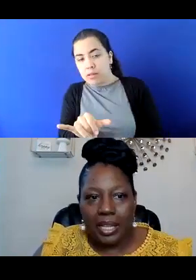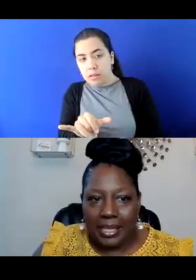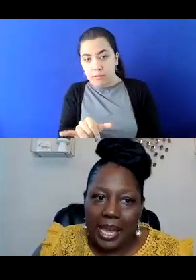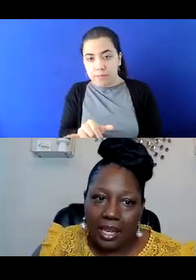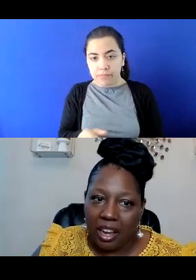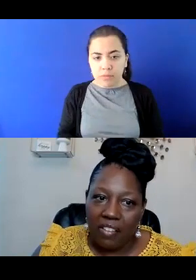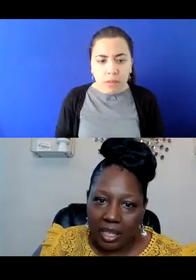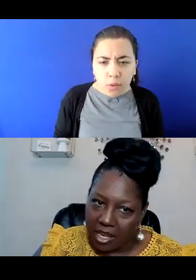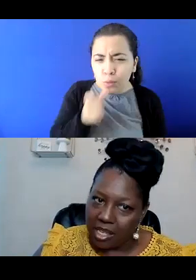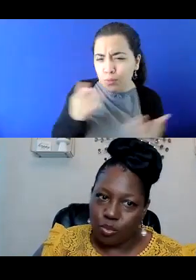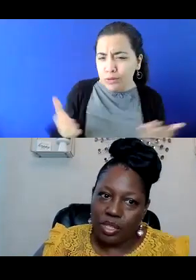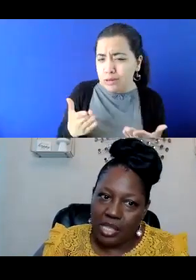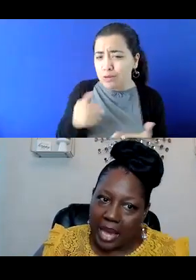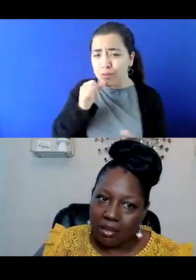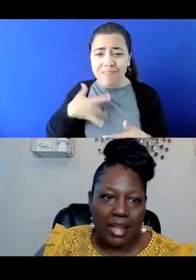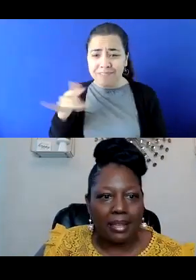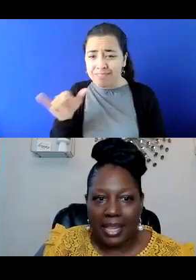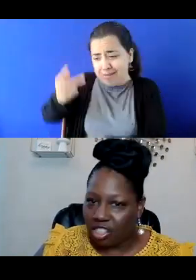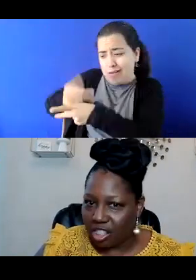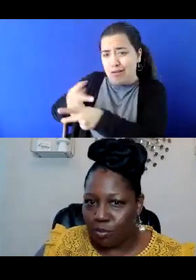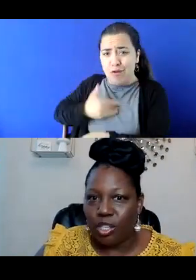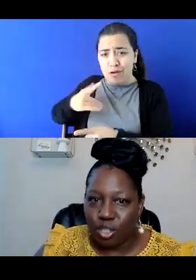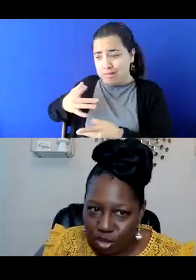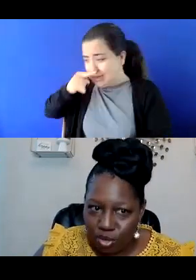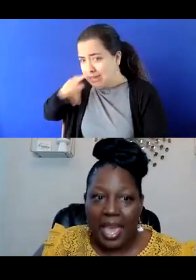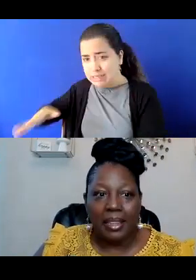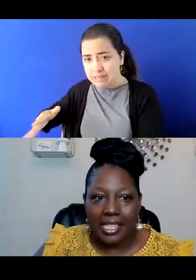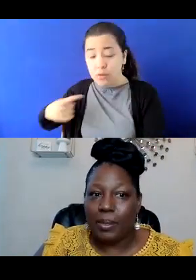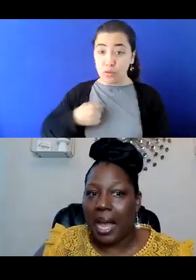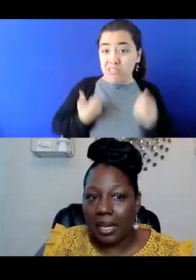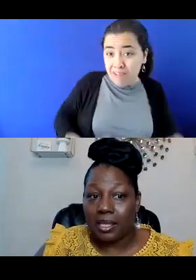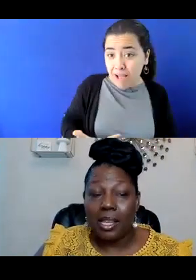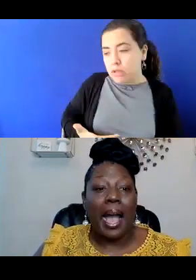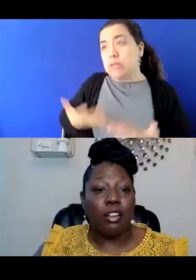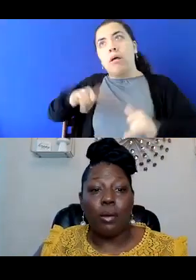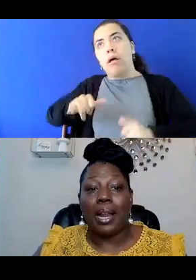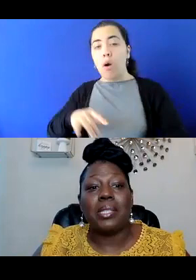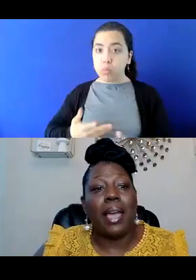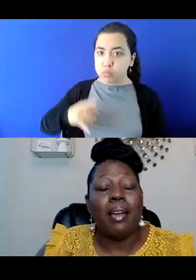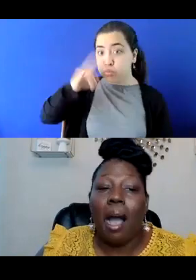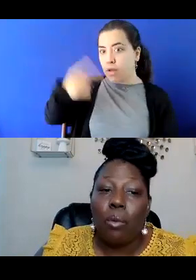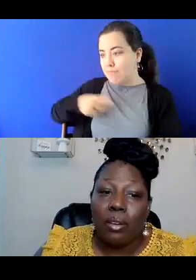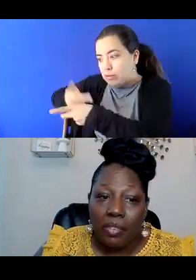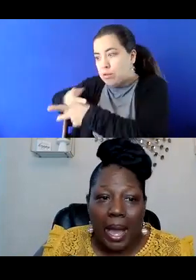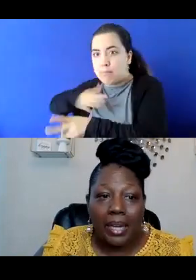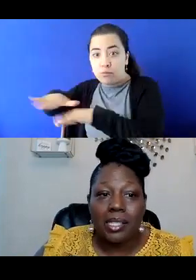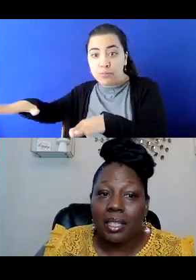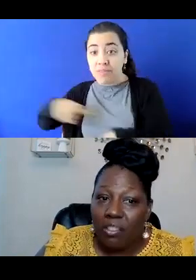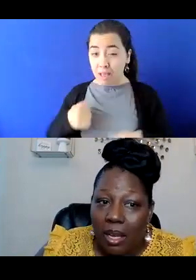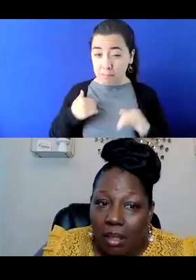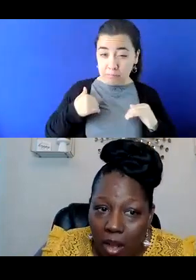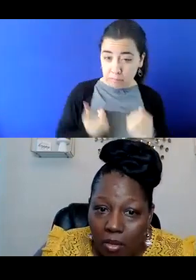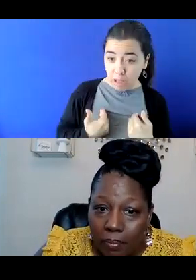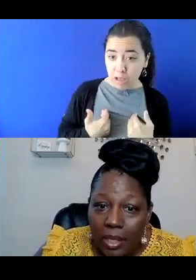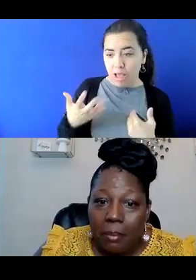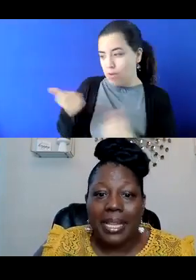don't feel like taking care of our kids when we're tired? Like, let's just be true and let's be honest. I know when I'm tired, I want everybody to leave